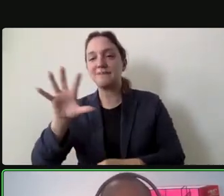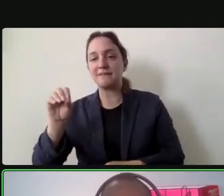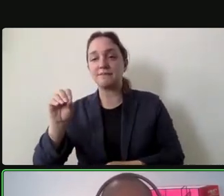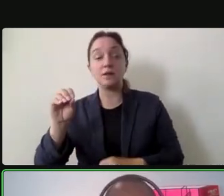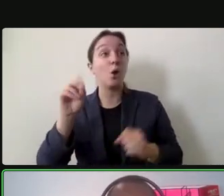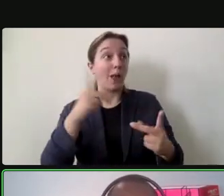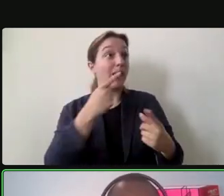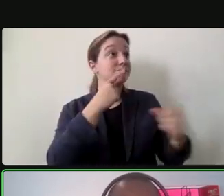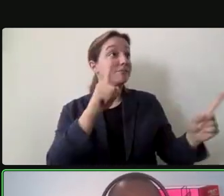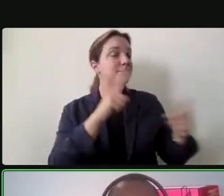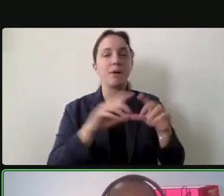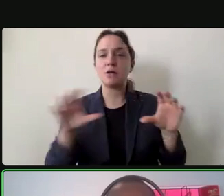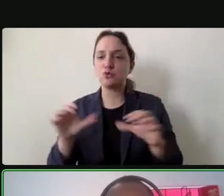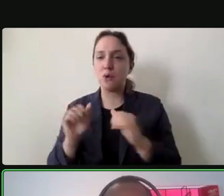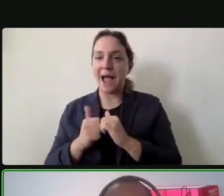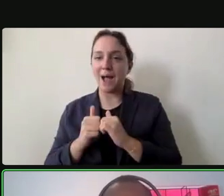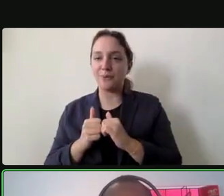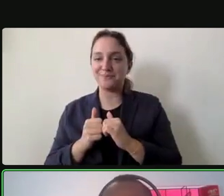slide.